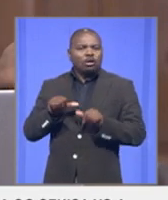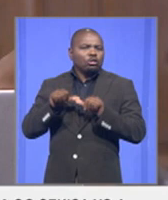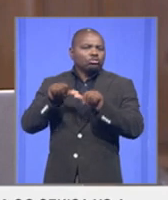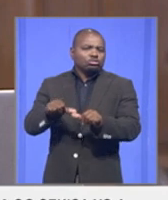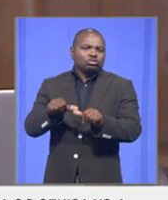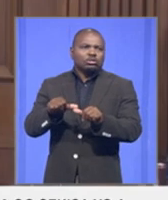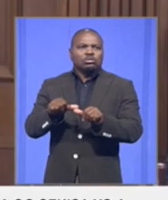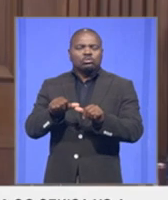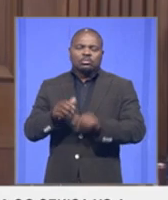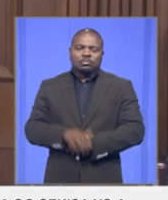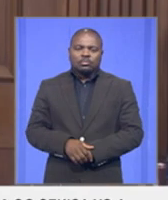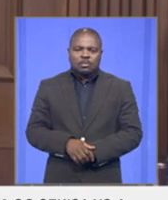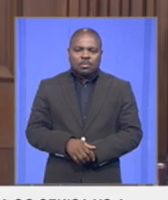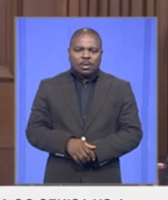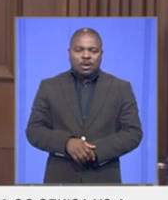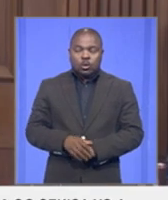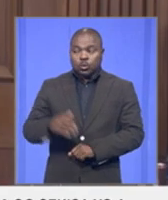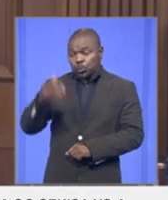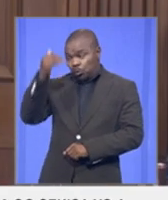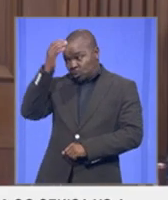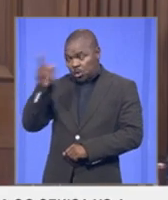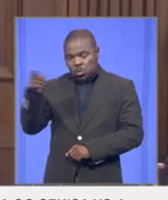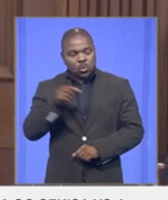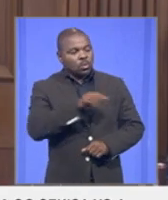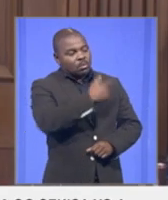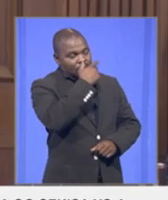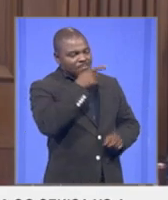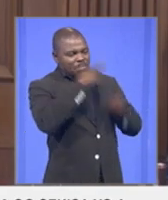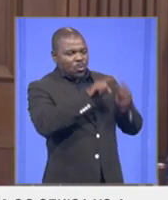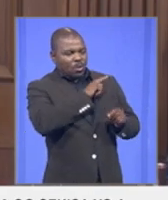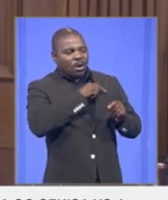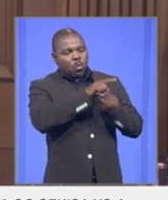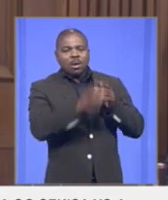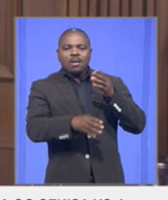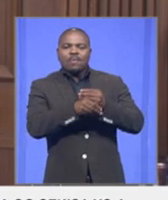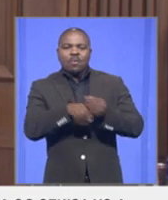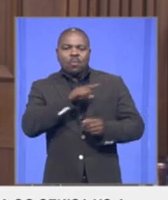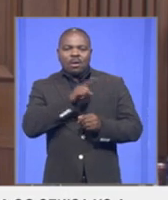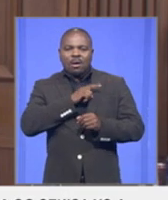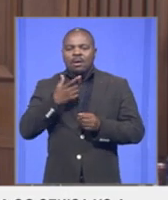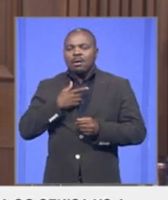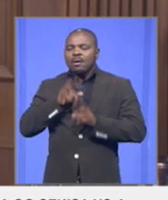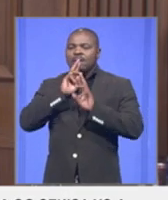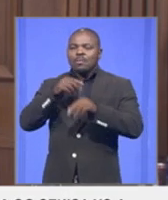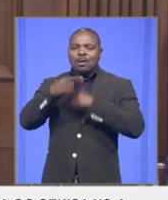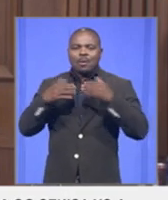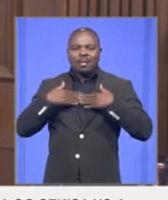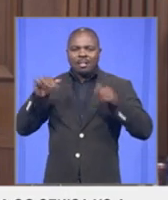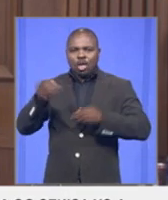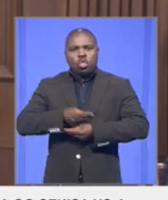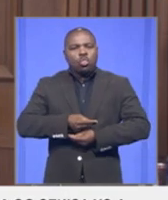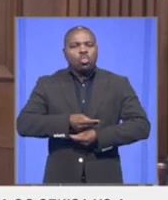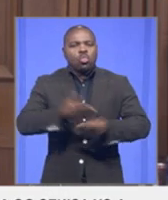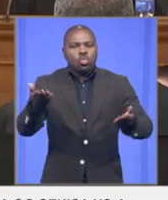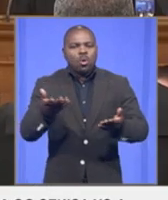on review. Zuma o latofatsa Ramaphosa ka go nna motlaleledi go latela go sutlisiwa ga pegelo ya itekanelo ya gagwe